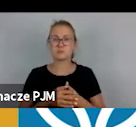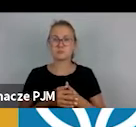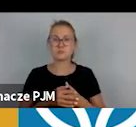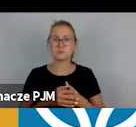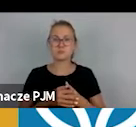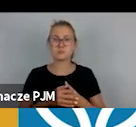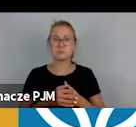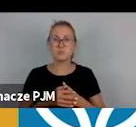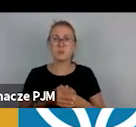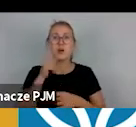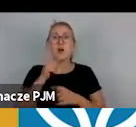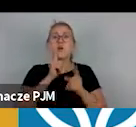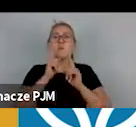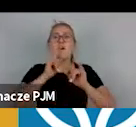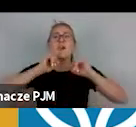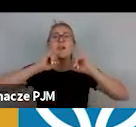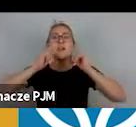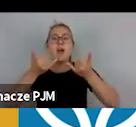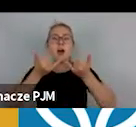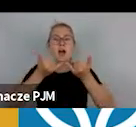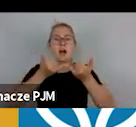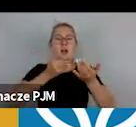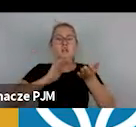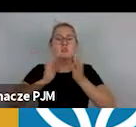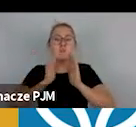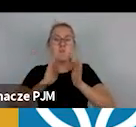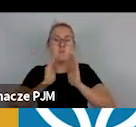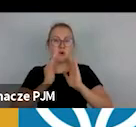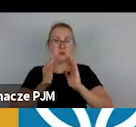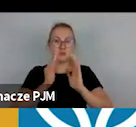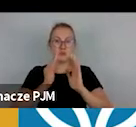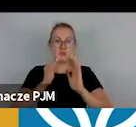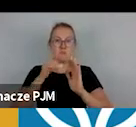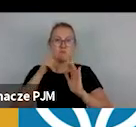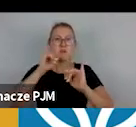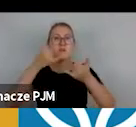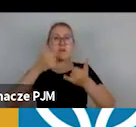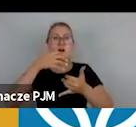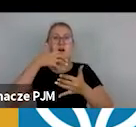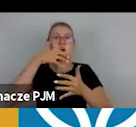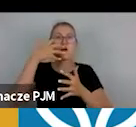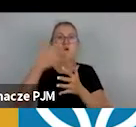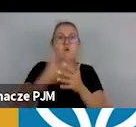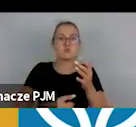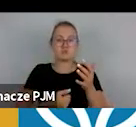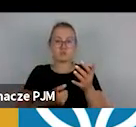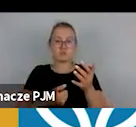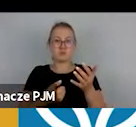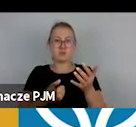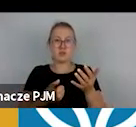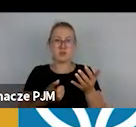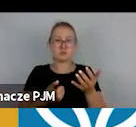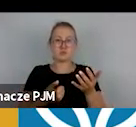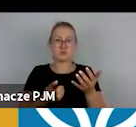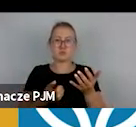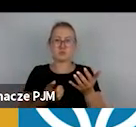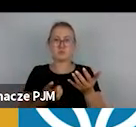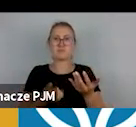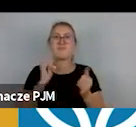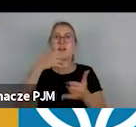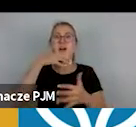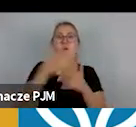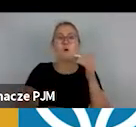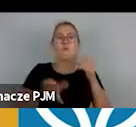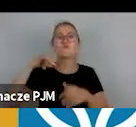your politics? And we're doing that in conflict zones to say, you're a man who's active in efforts to